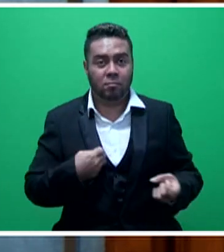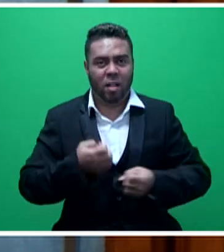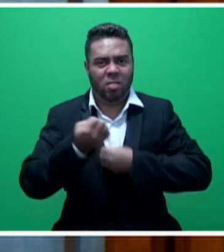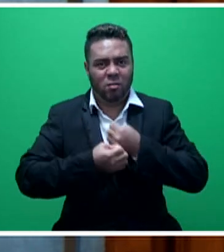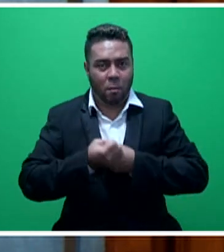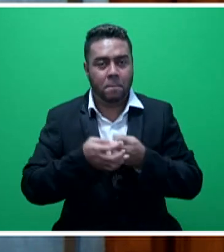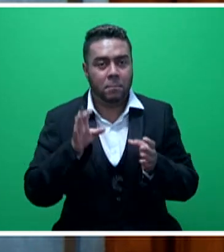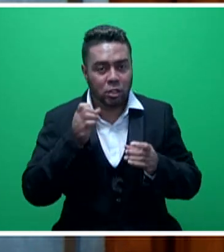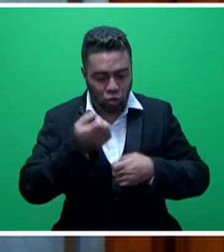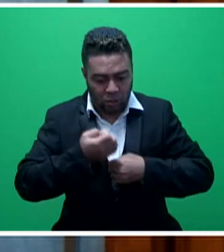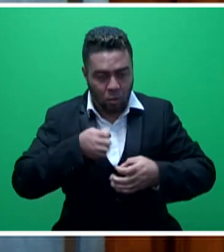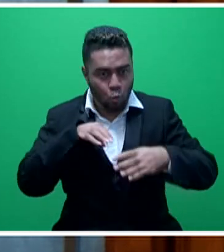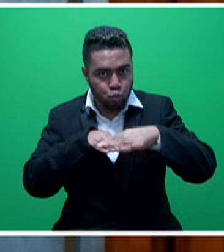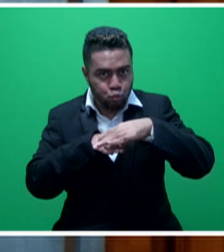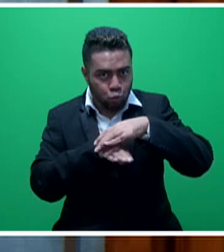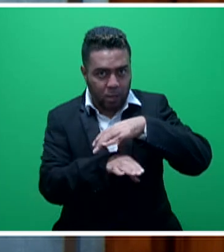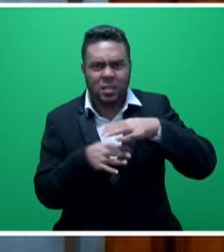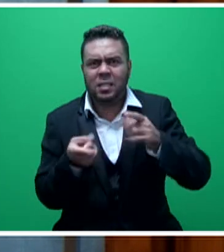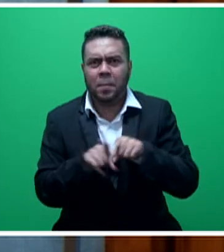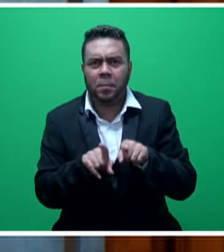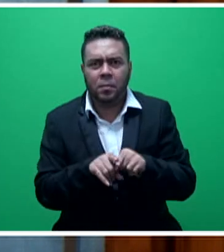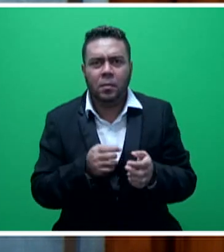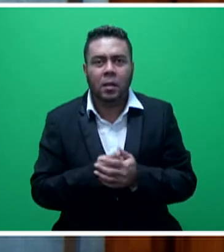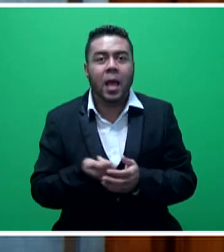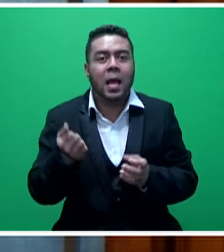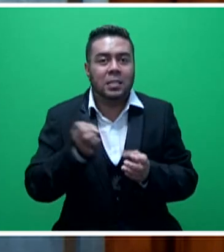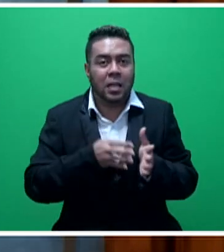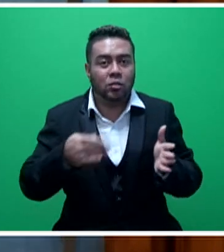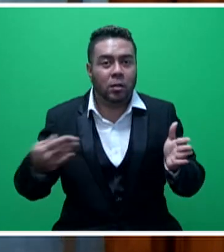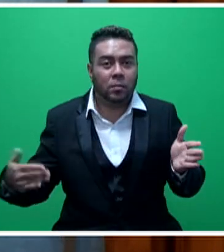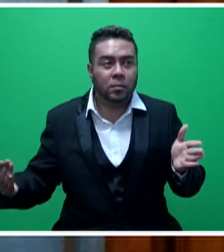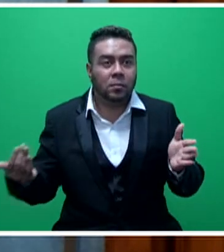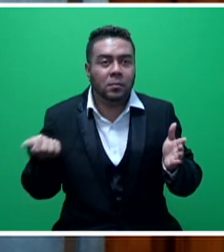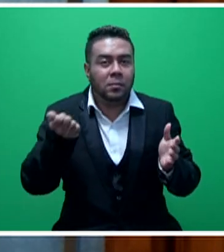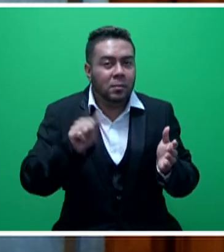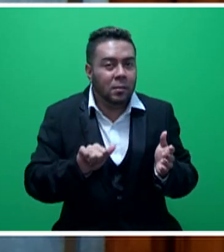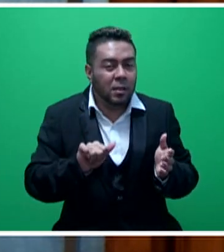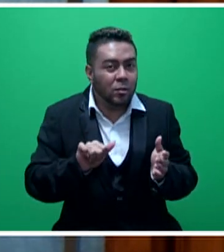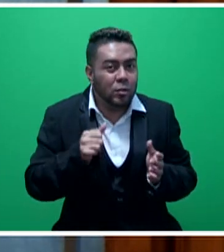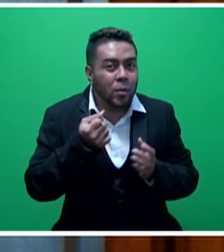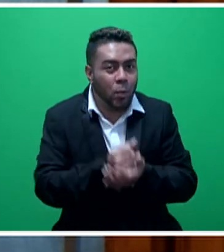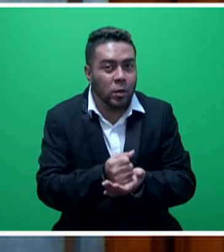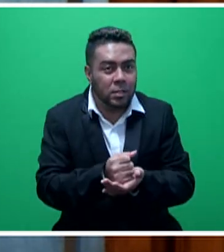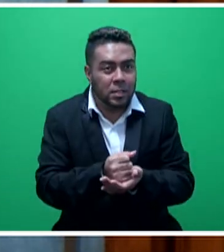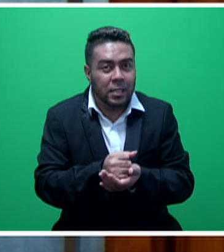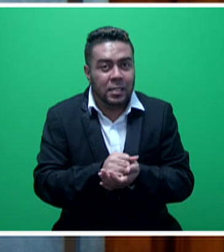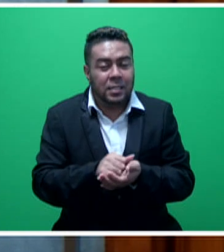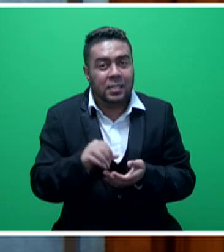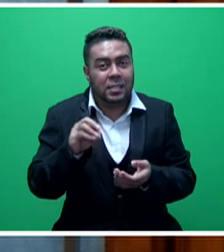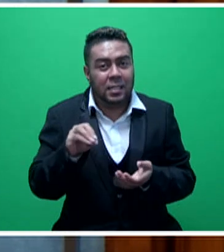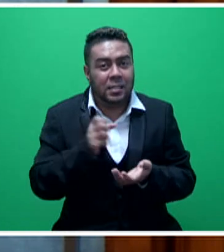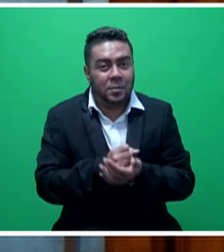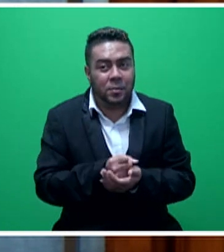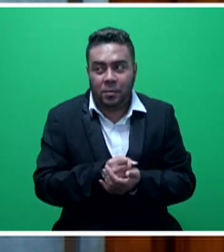machine, lithotripter machine, etc., introduced to support expansion in our